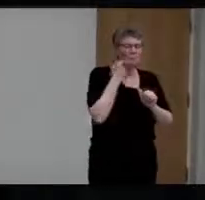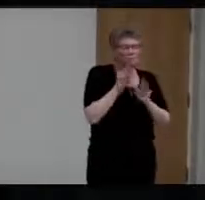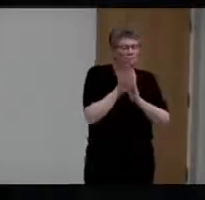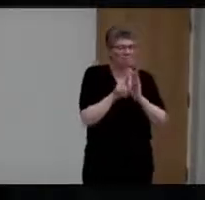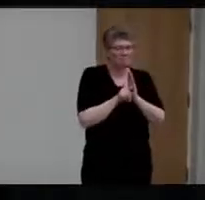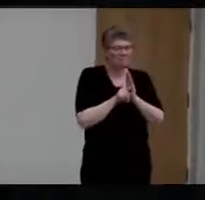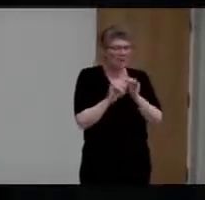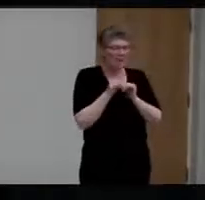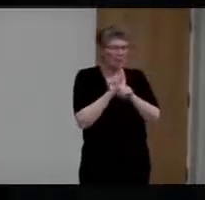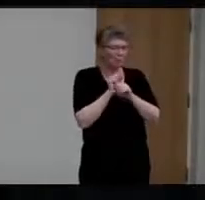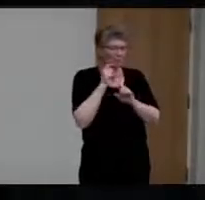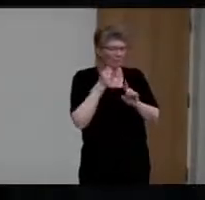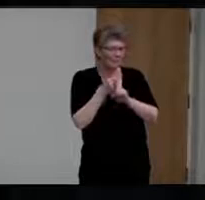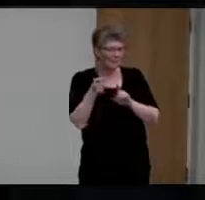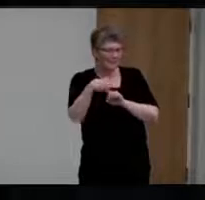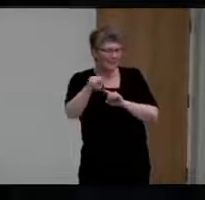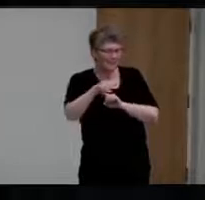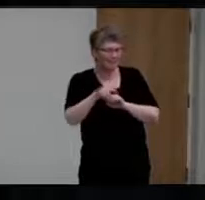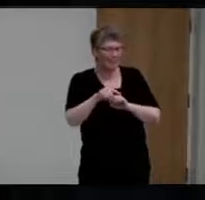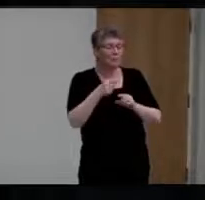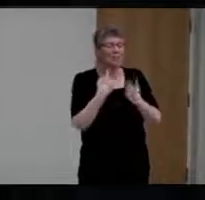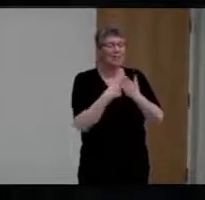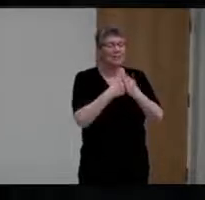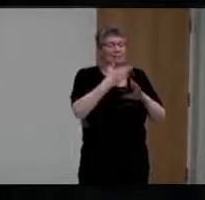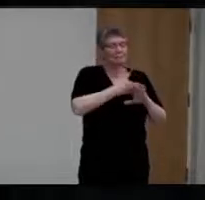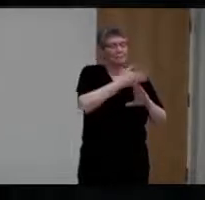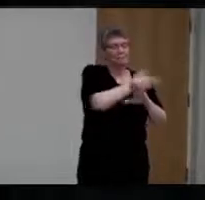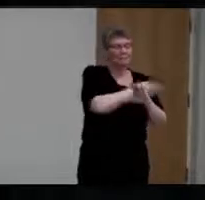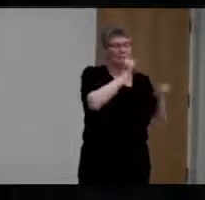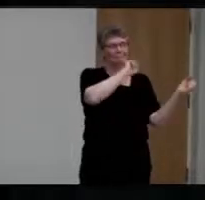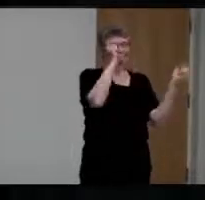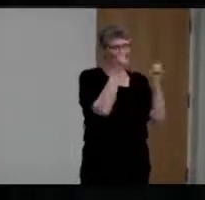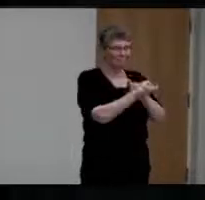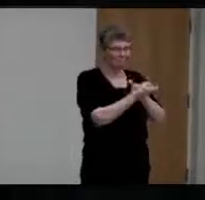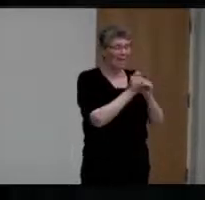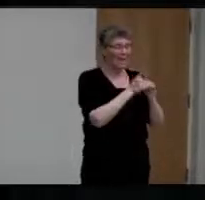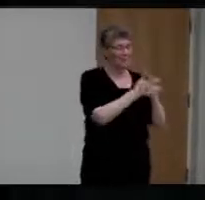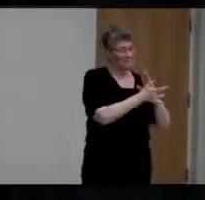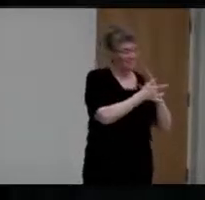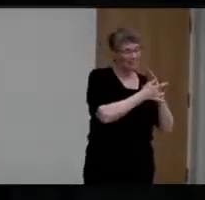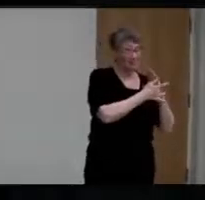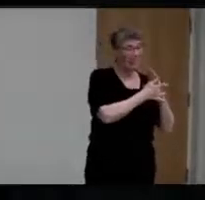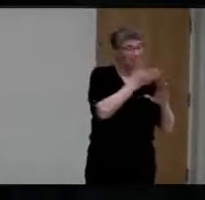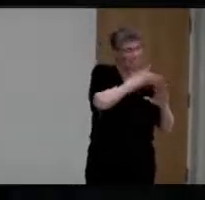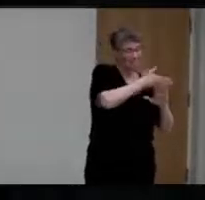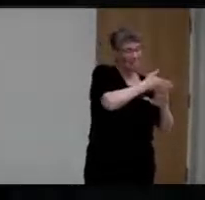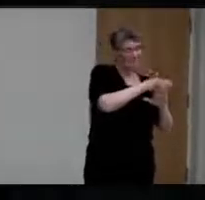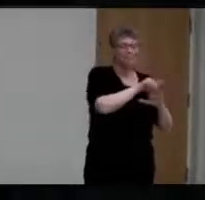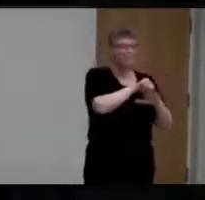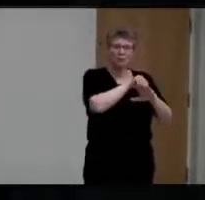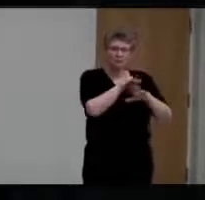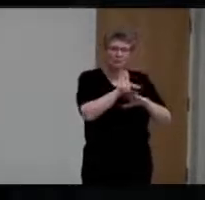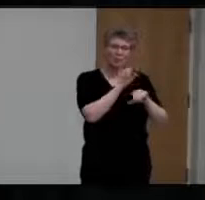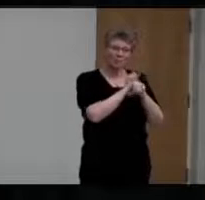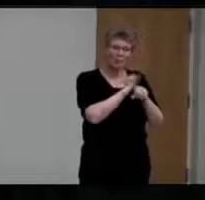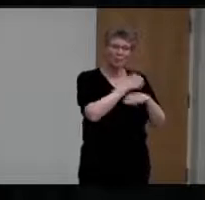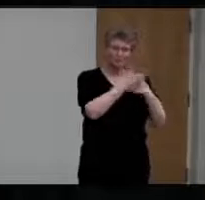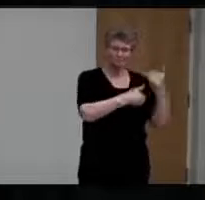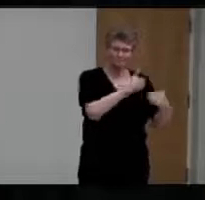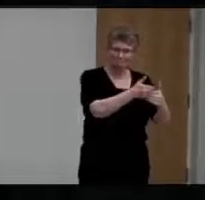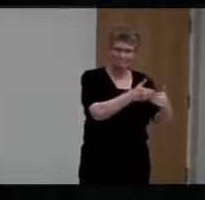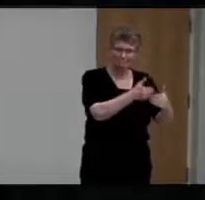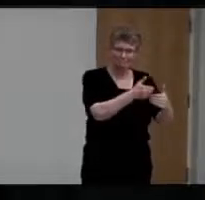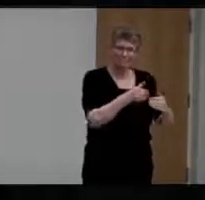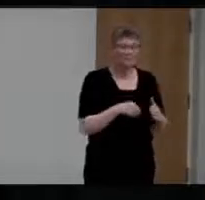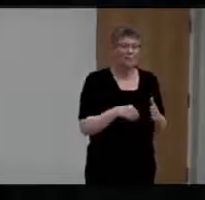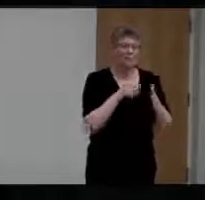how previous industrial revolutions and their technologies shape current work practices. And students were increasingly interested in AI, so I thought, okay,